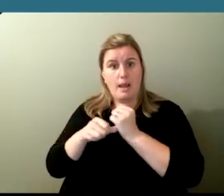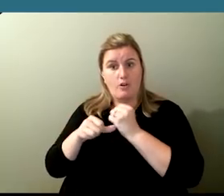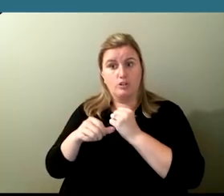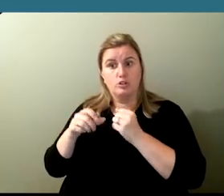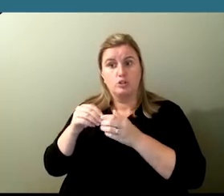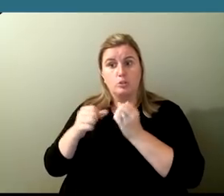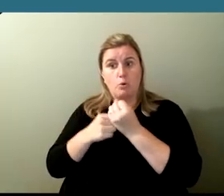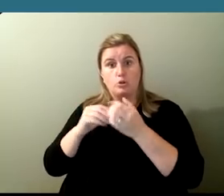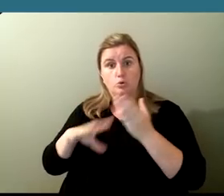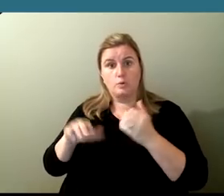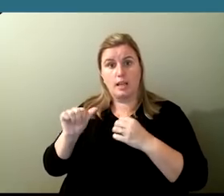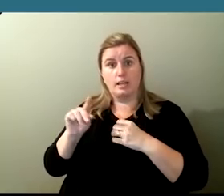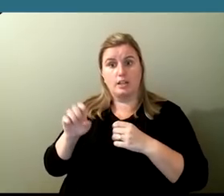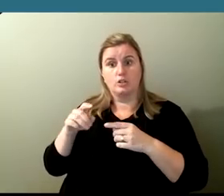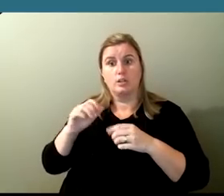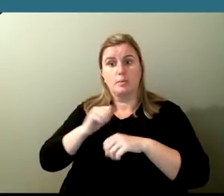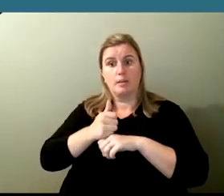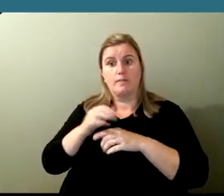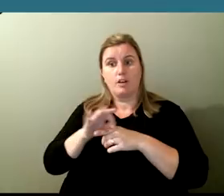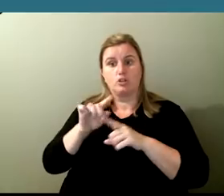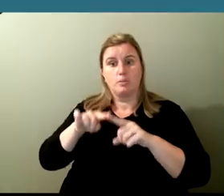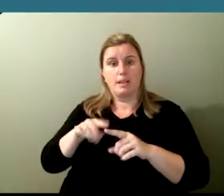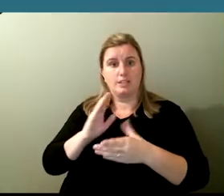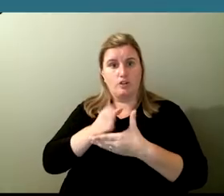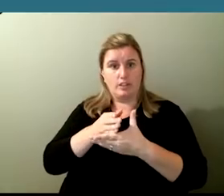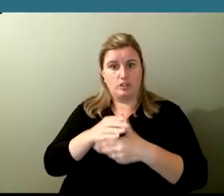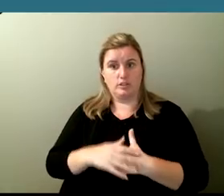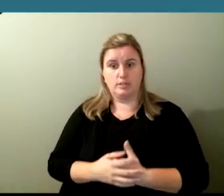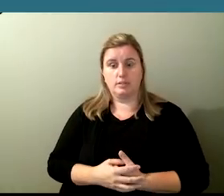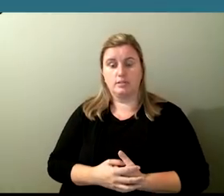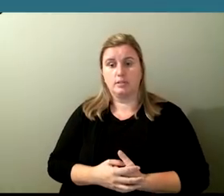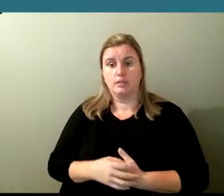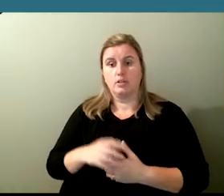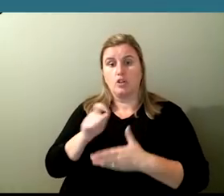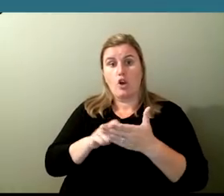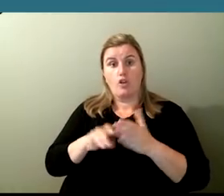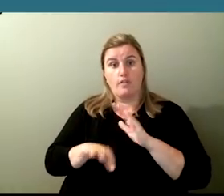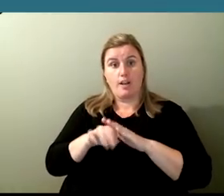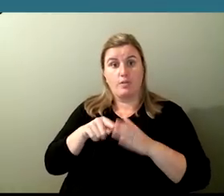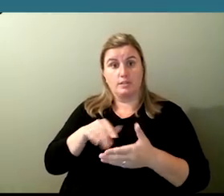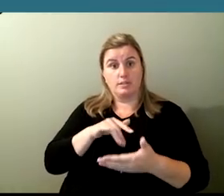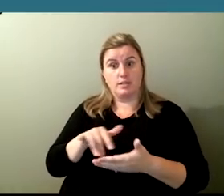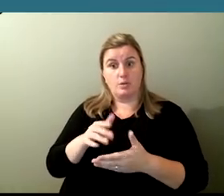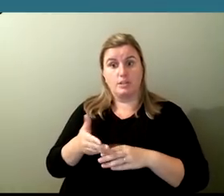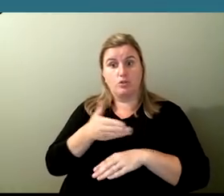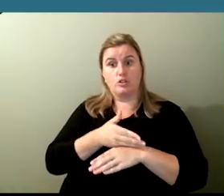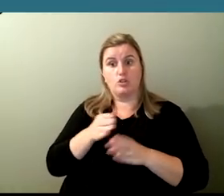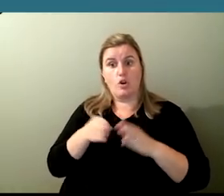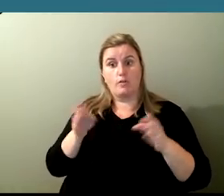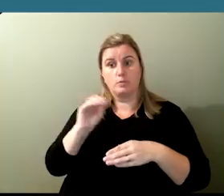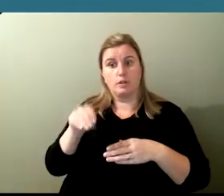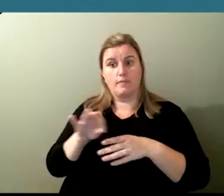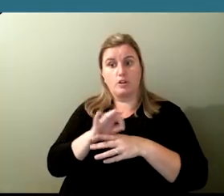with ASD to implement function-based interventions. What the authors found in this study was an increase in the overall percentage of